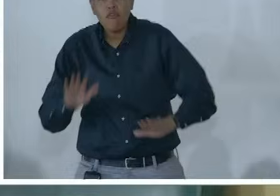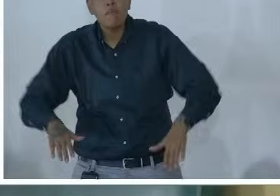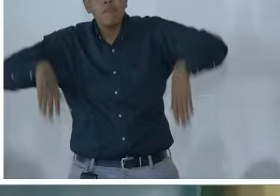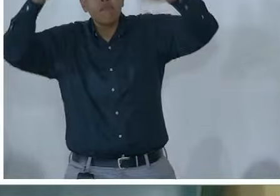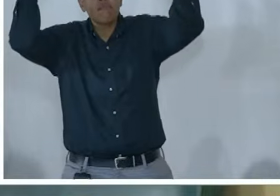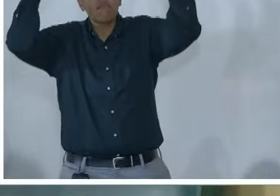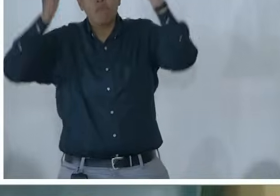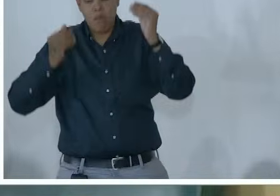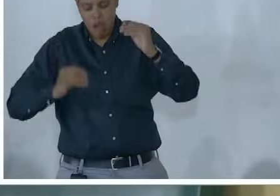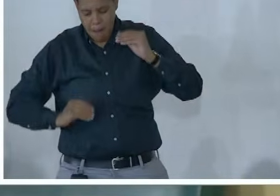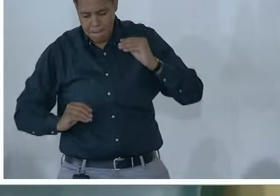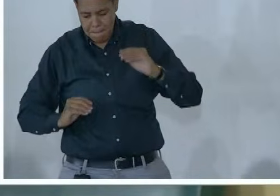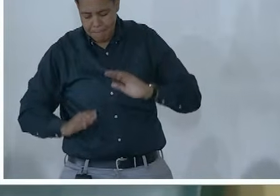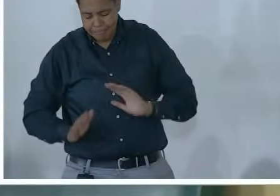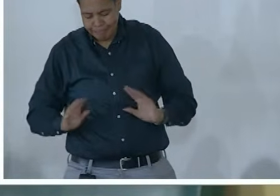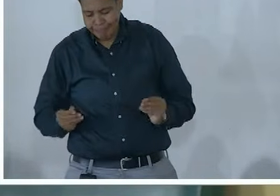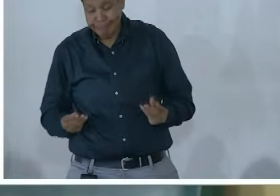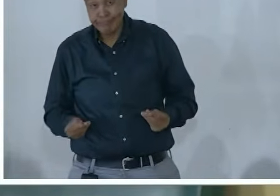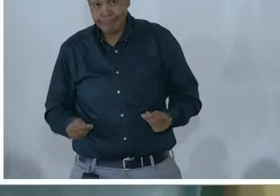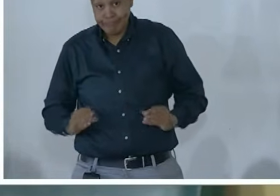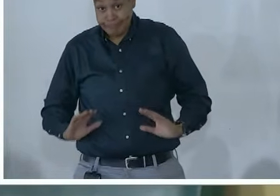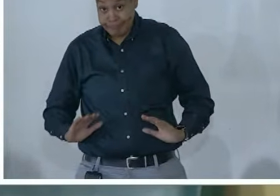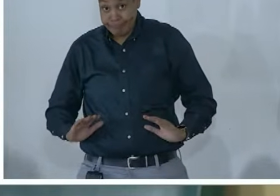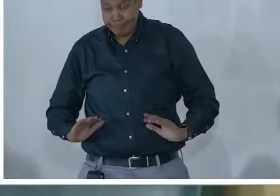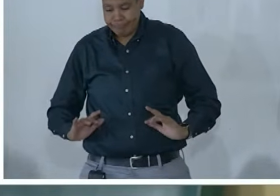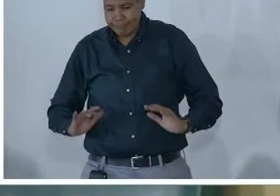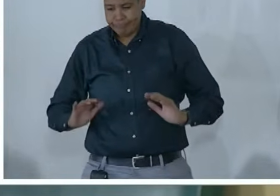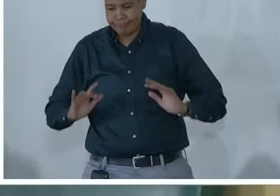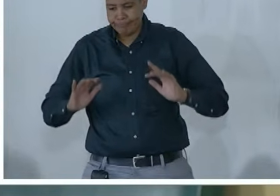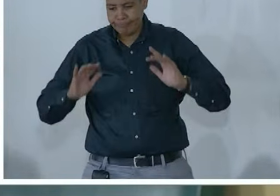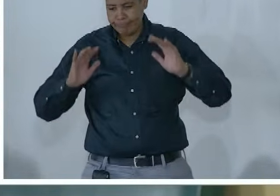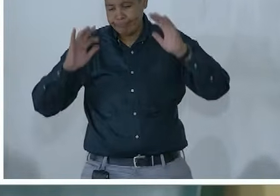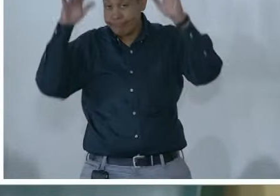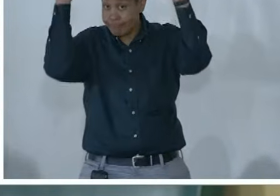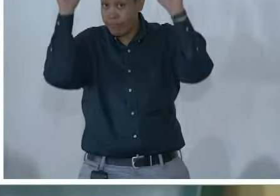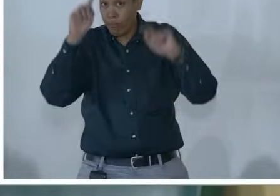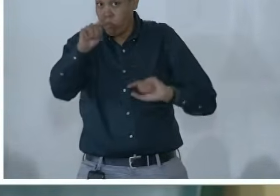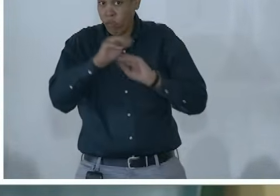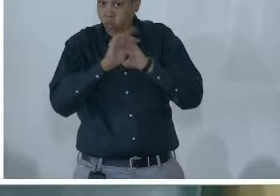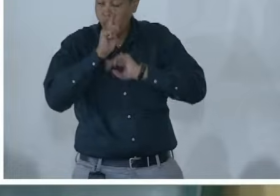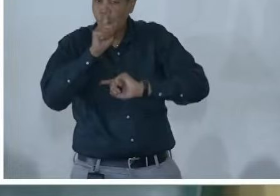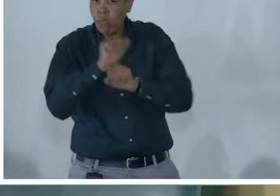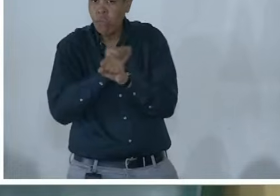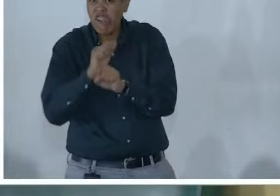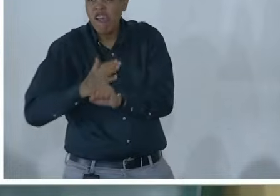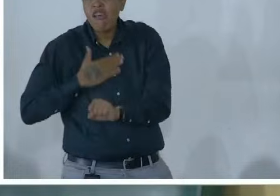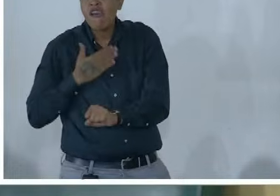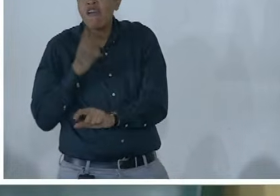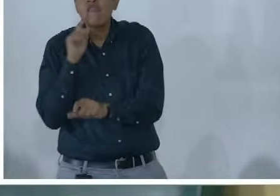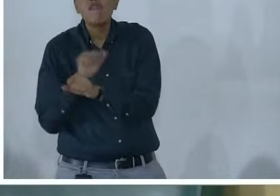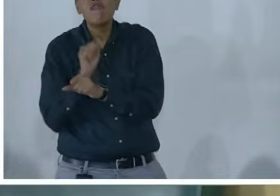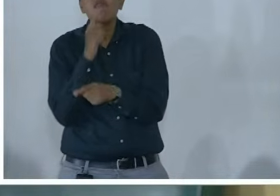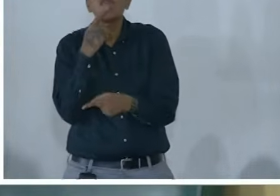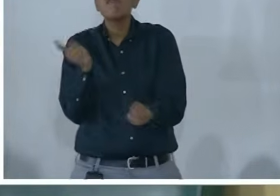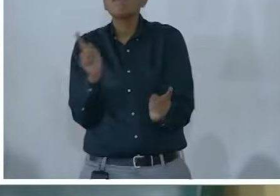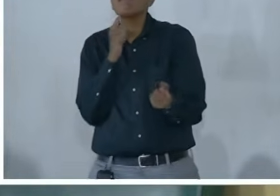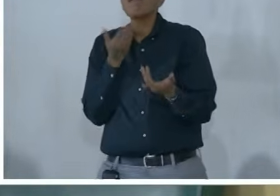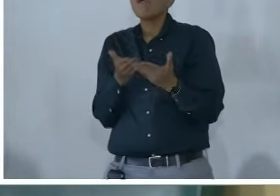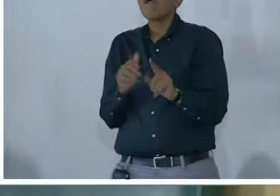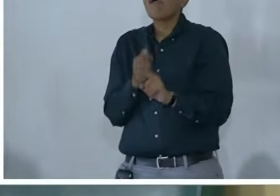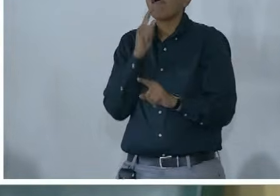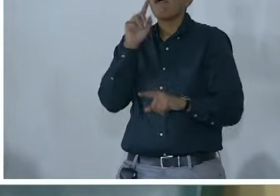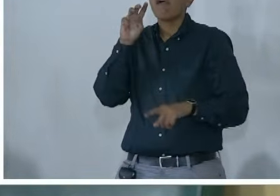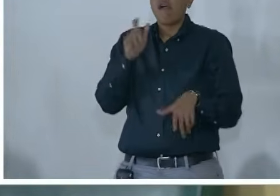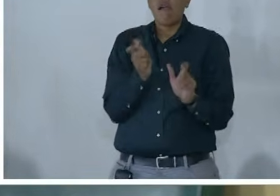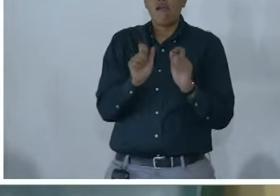up. Madam Speaker, it was with great pleasure that I announced the actual launch of the